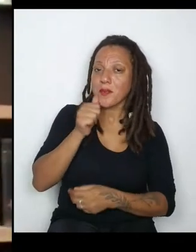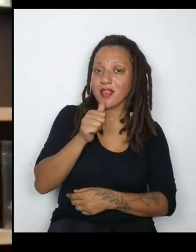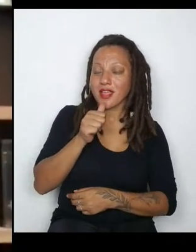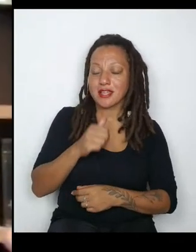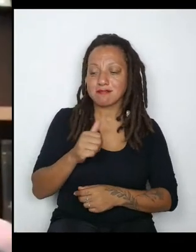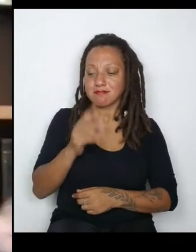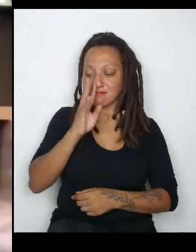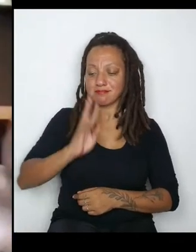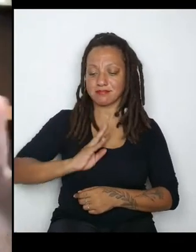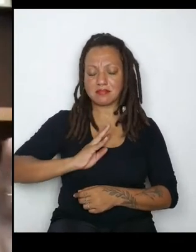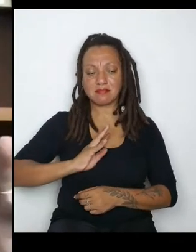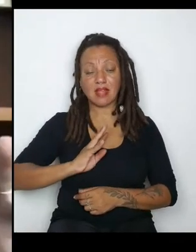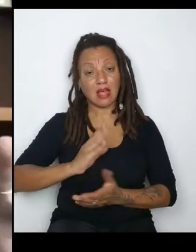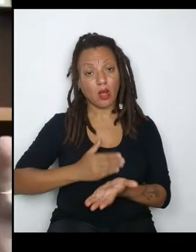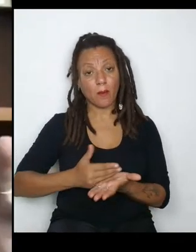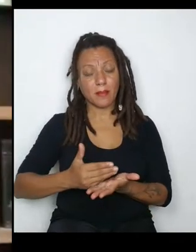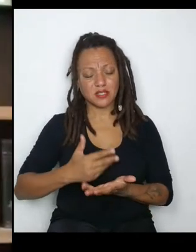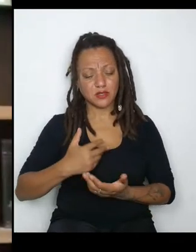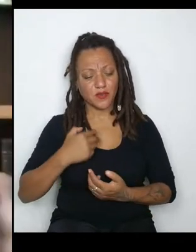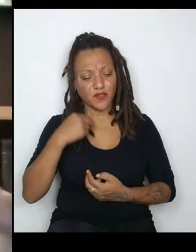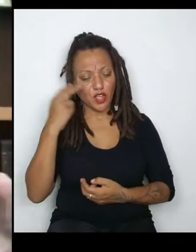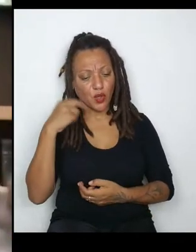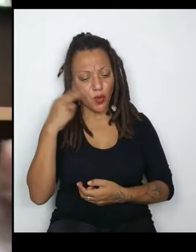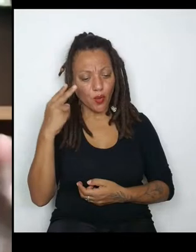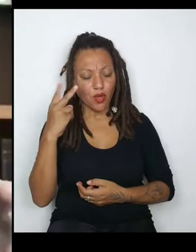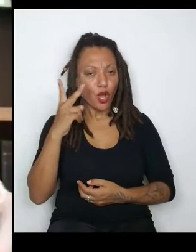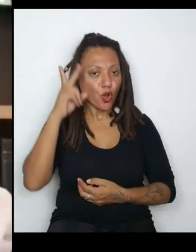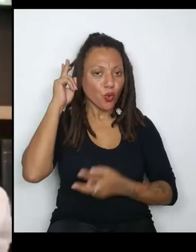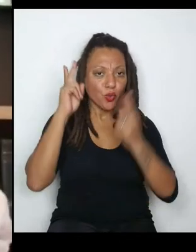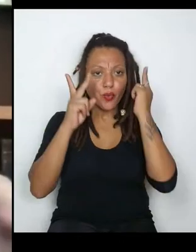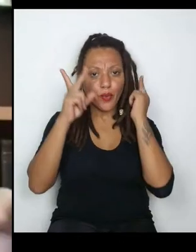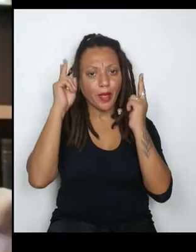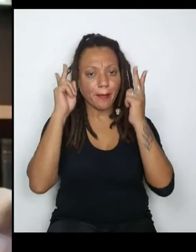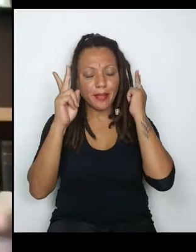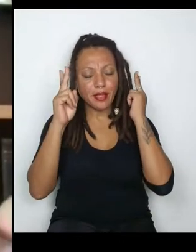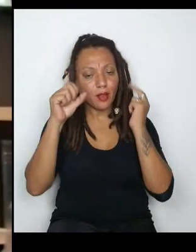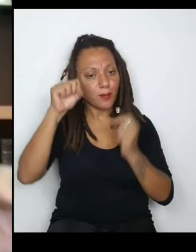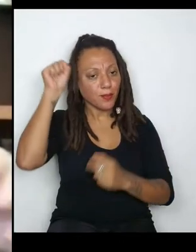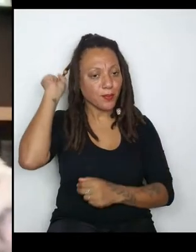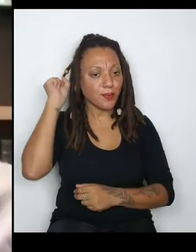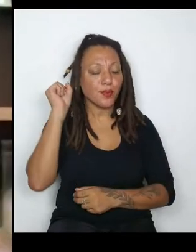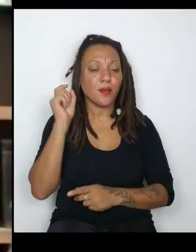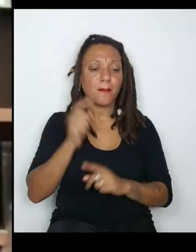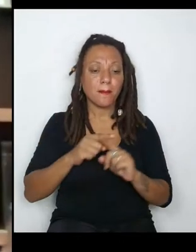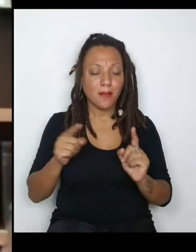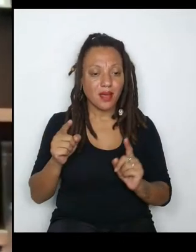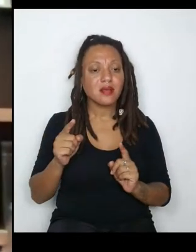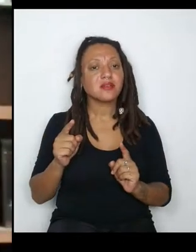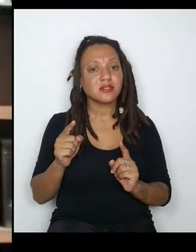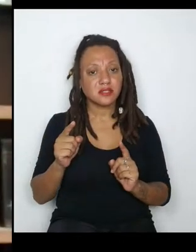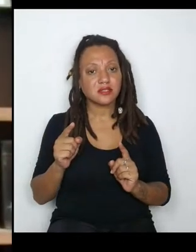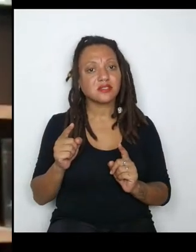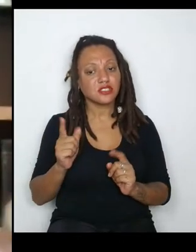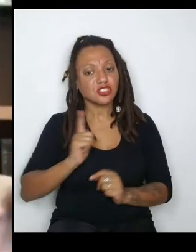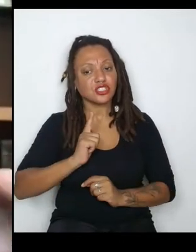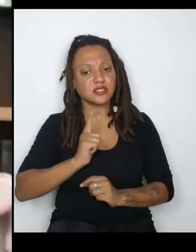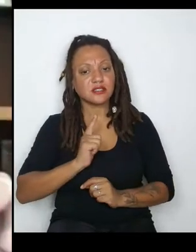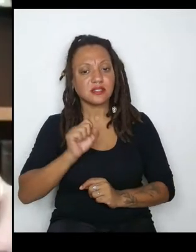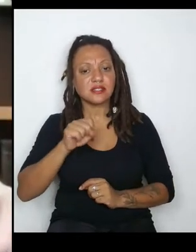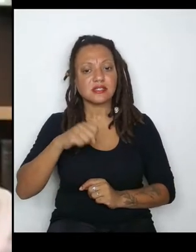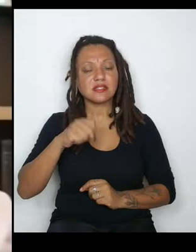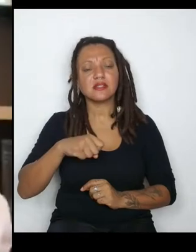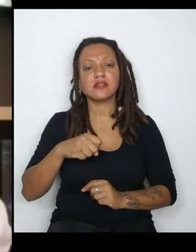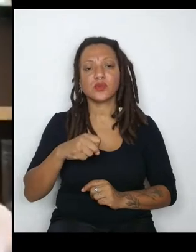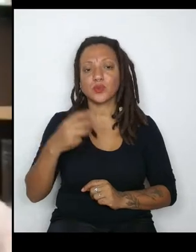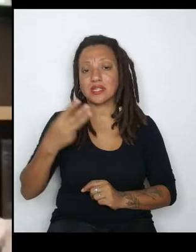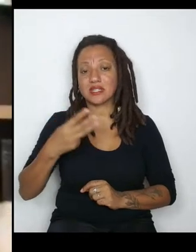nevertheless uh the fascination with the third sex category or androgynous character which uh